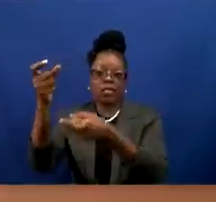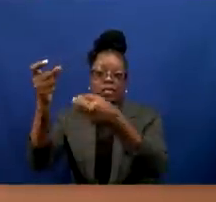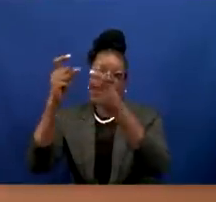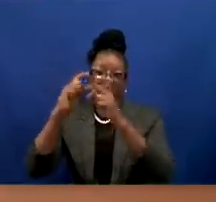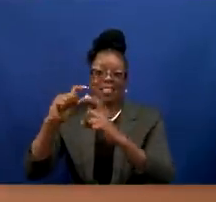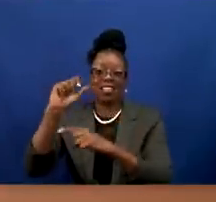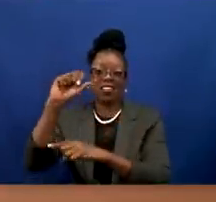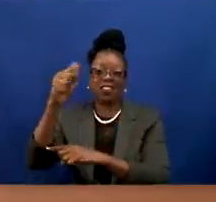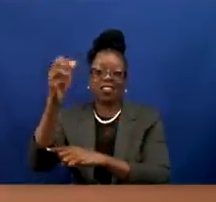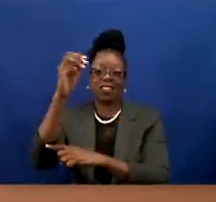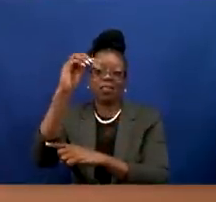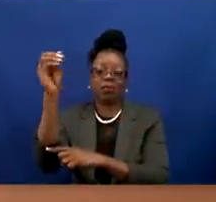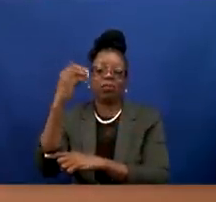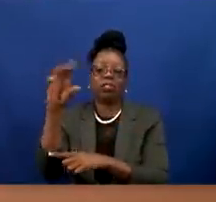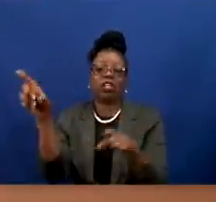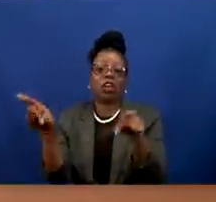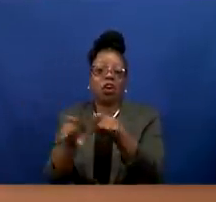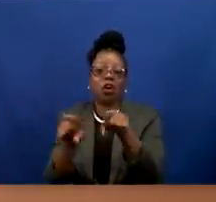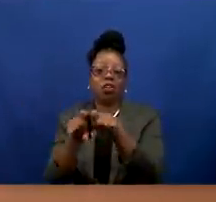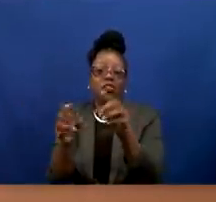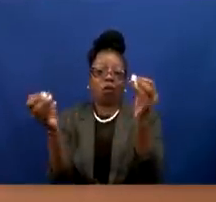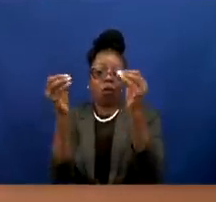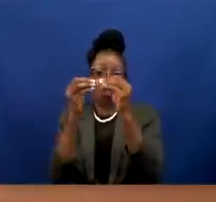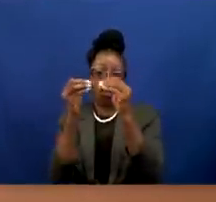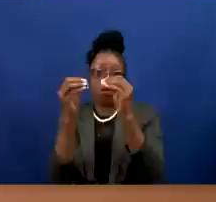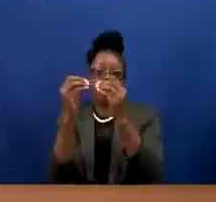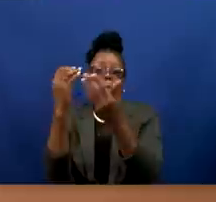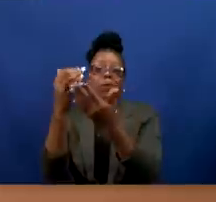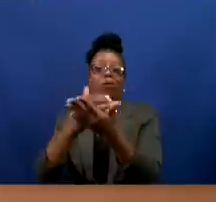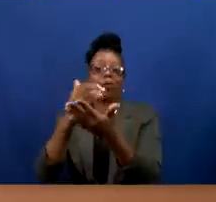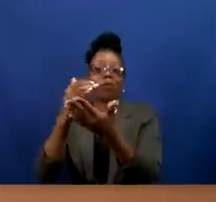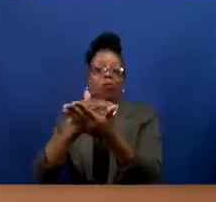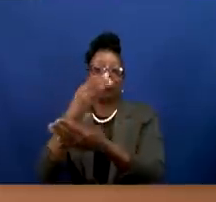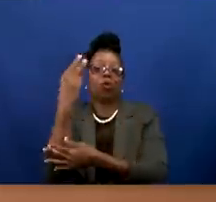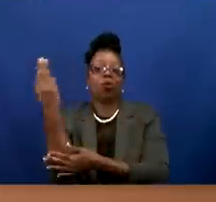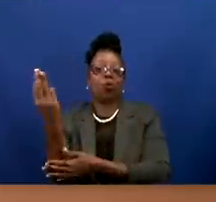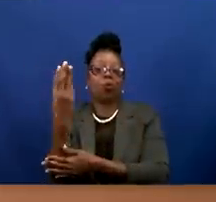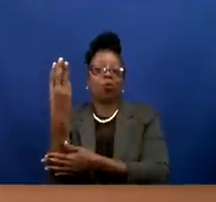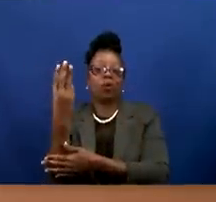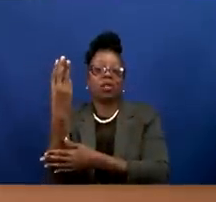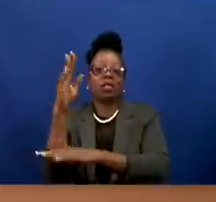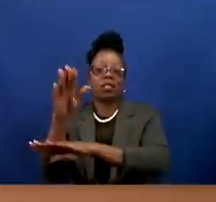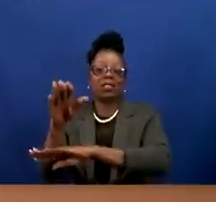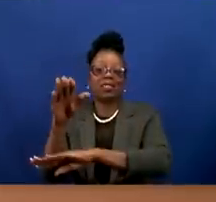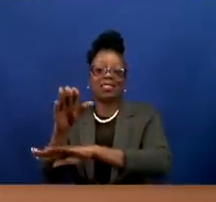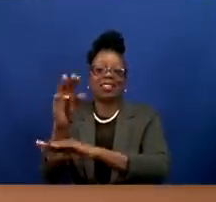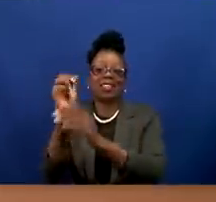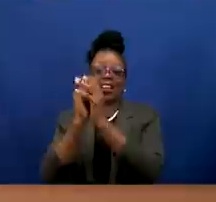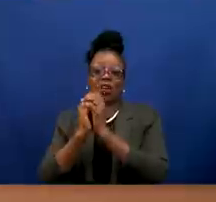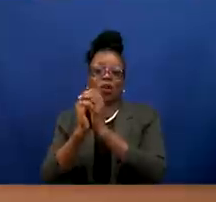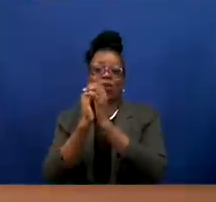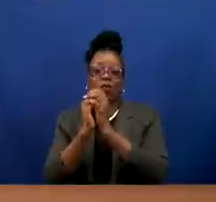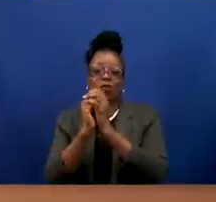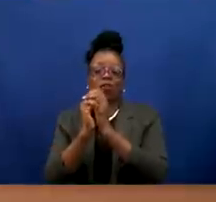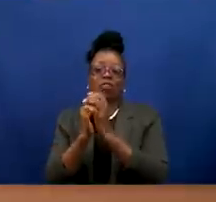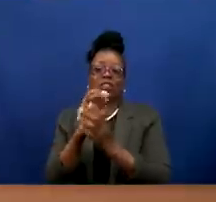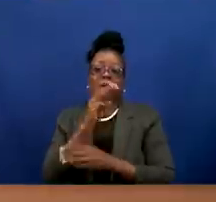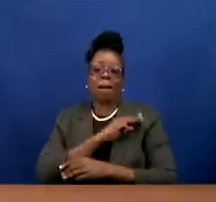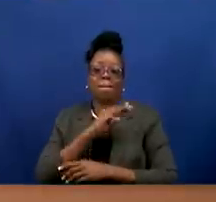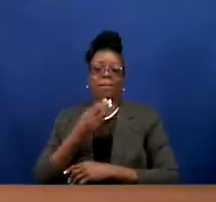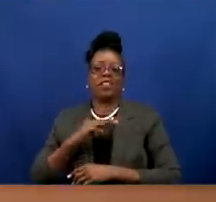our gifts to missions and mercy. I mentioned in Wednesday night worship that your gifts to missions and mercy helped us to